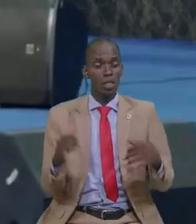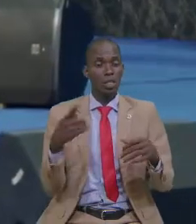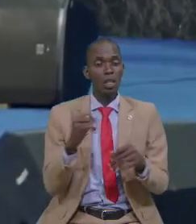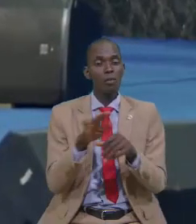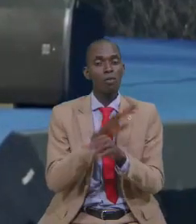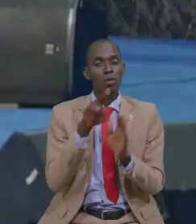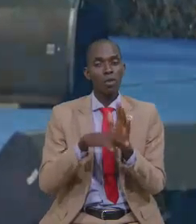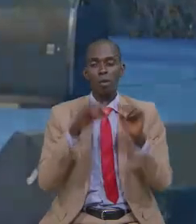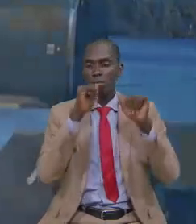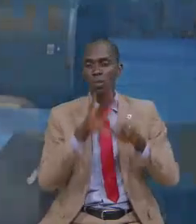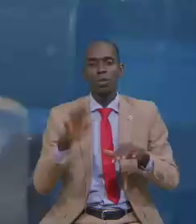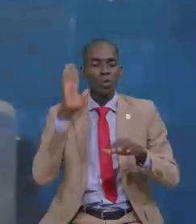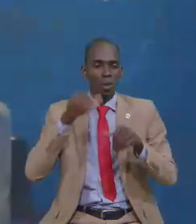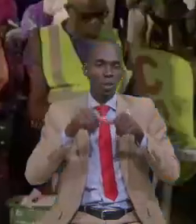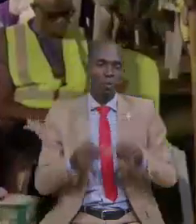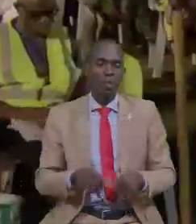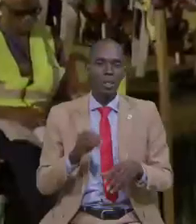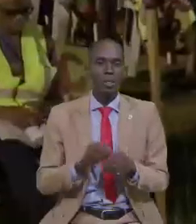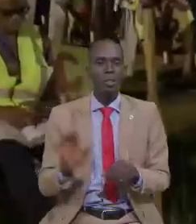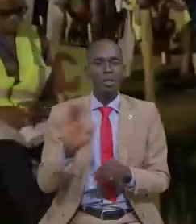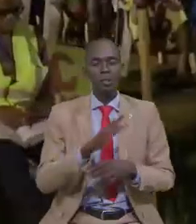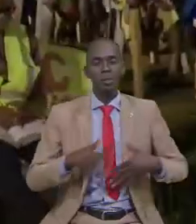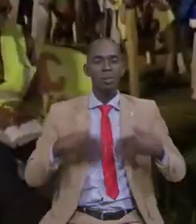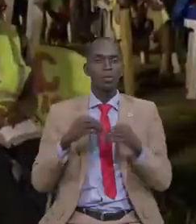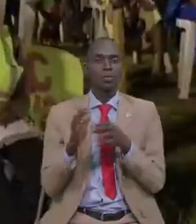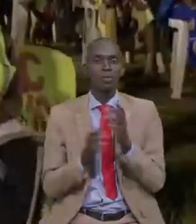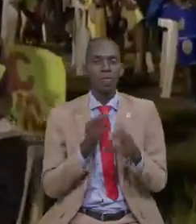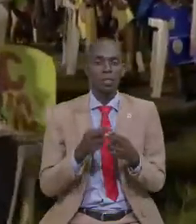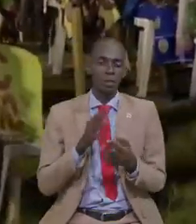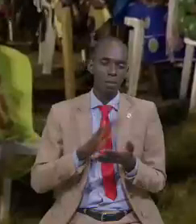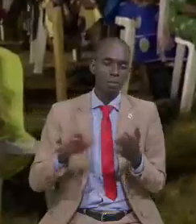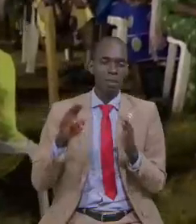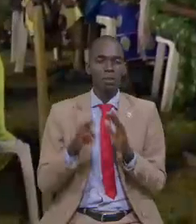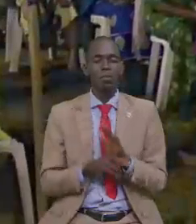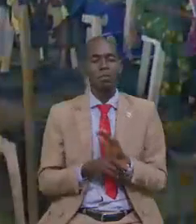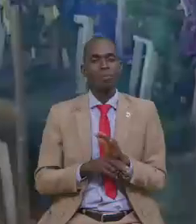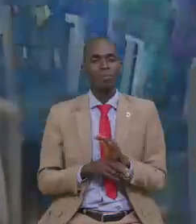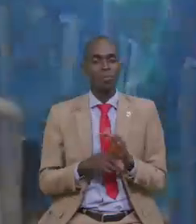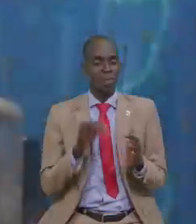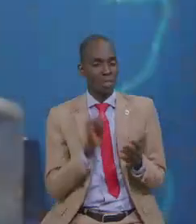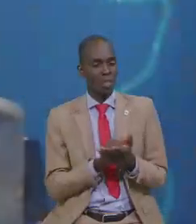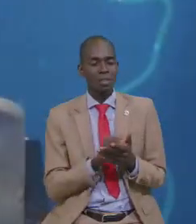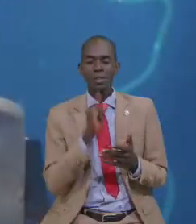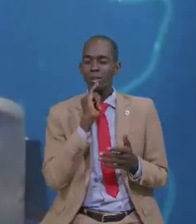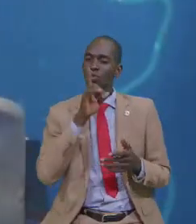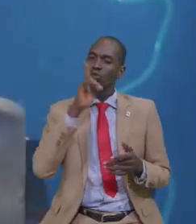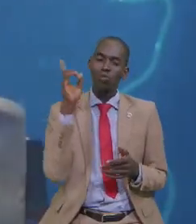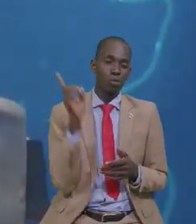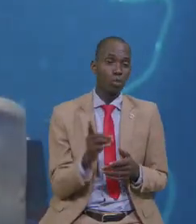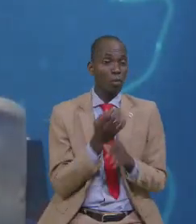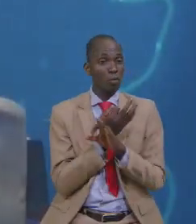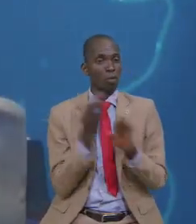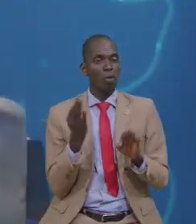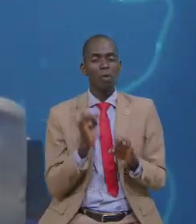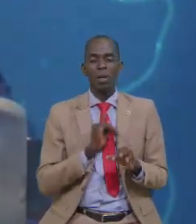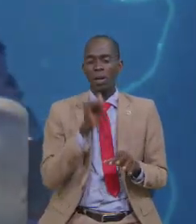will abide in your life. Forgiveness, certain and sure. Freedom, certain